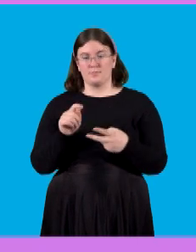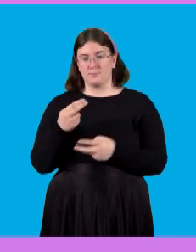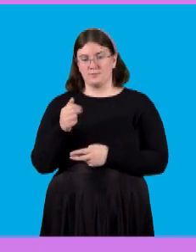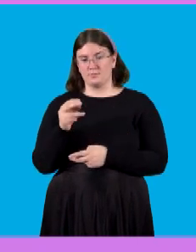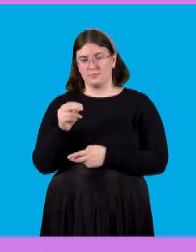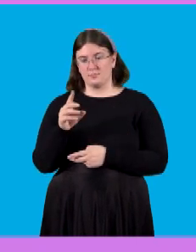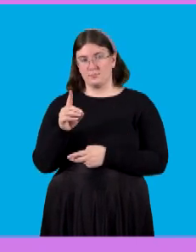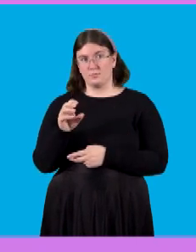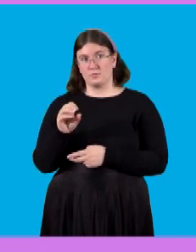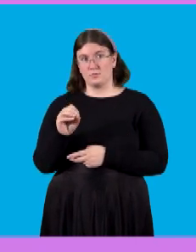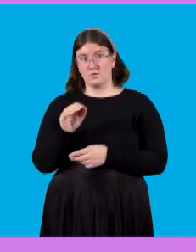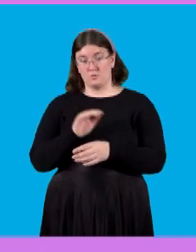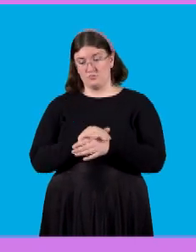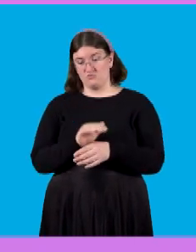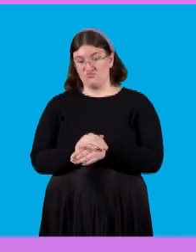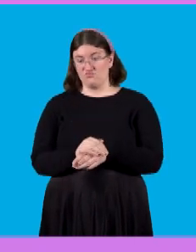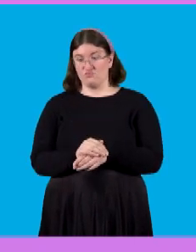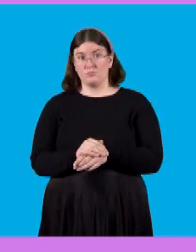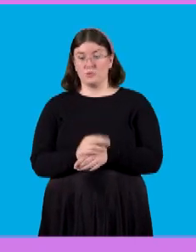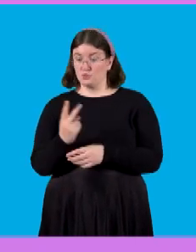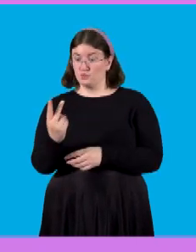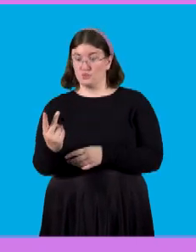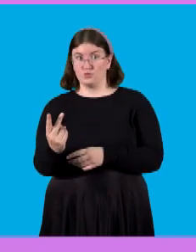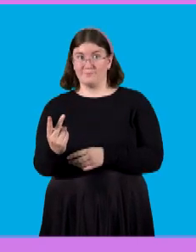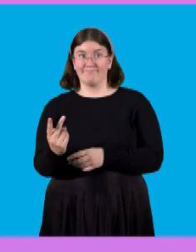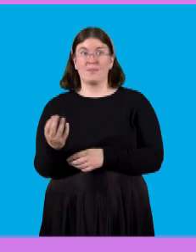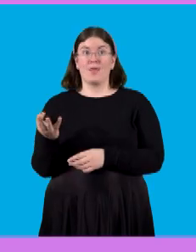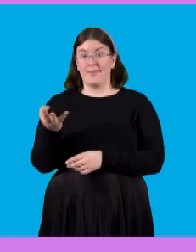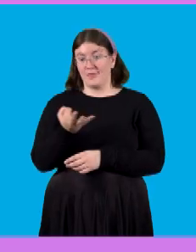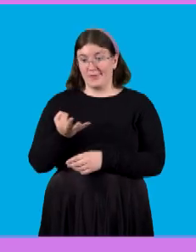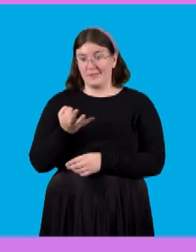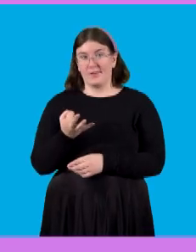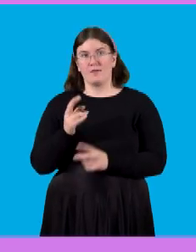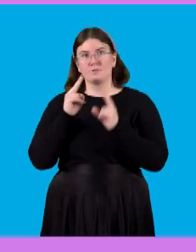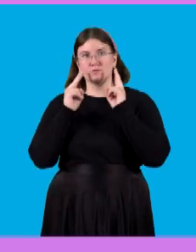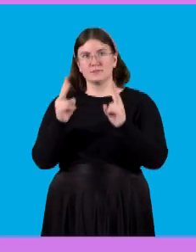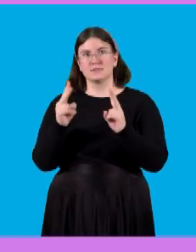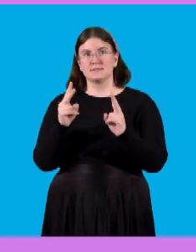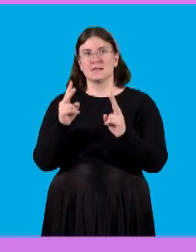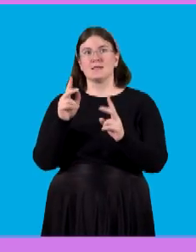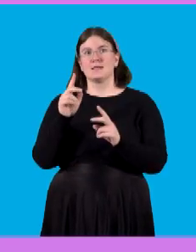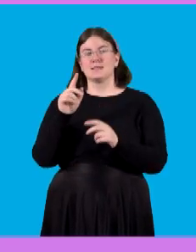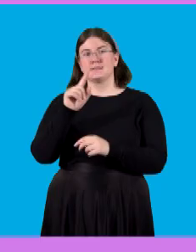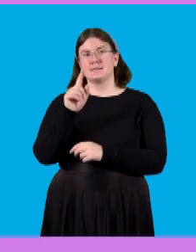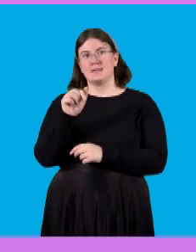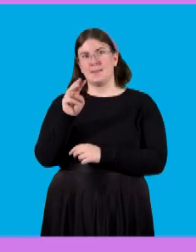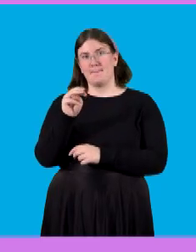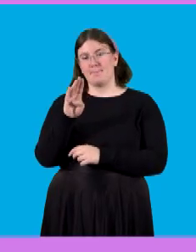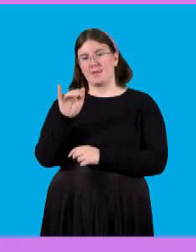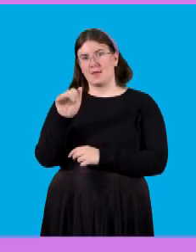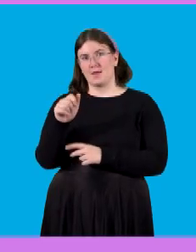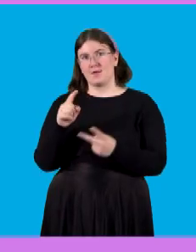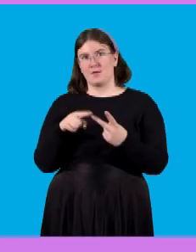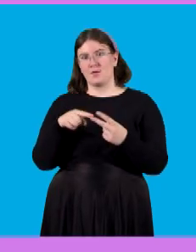that Tando and his 2 friends, right, recently visited Zambia and Botswana. They stayed at a